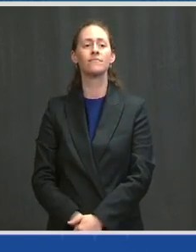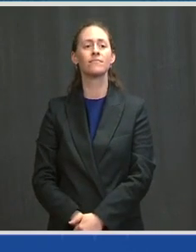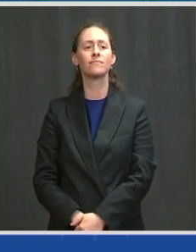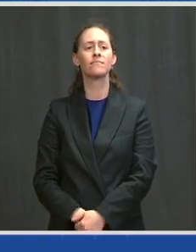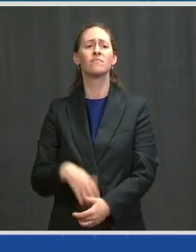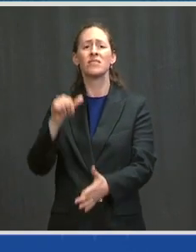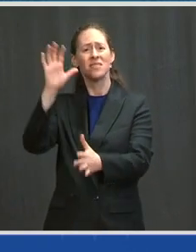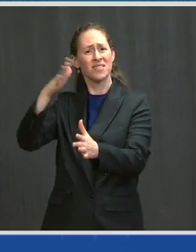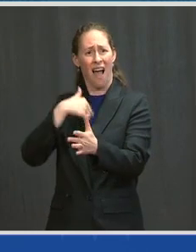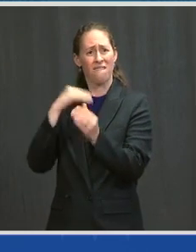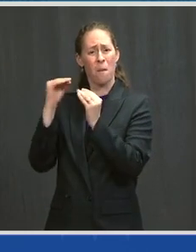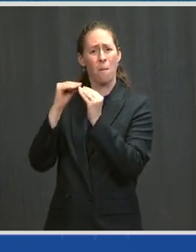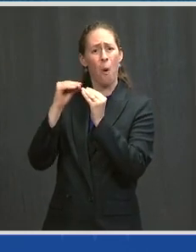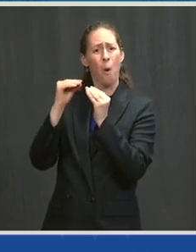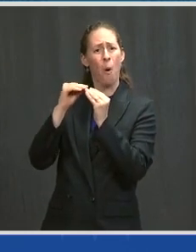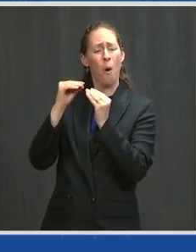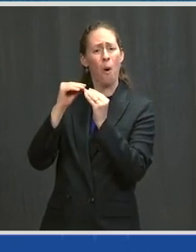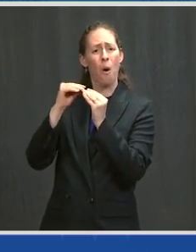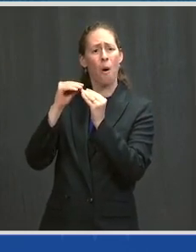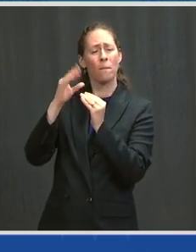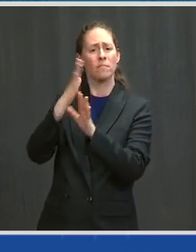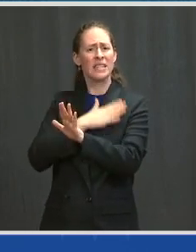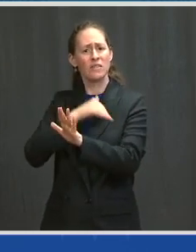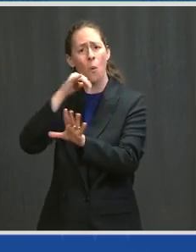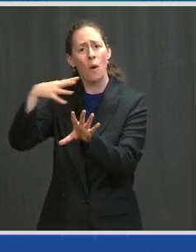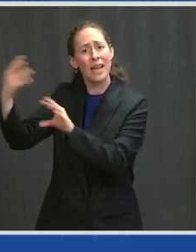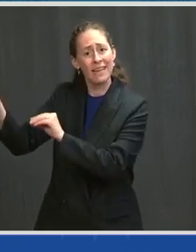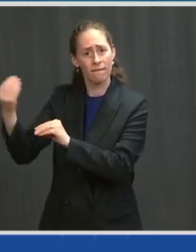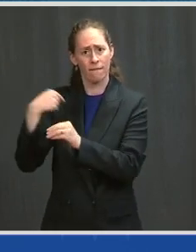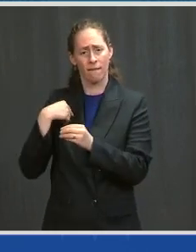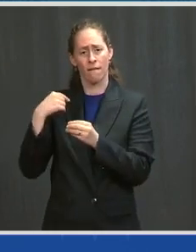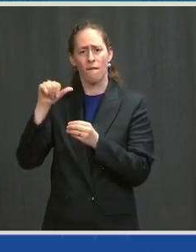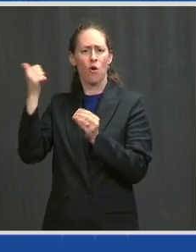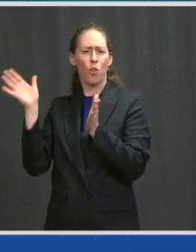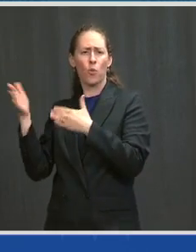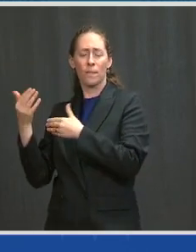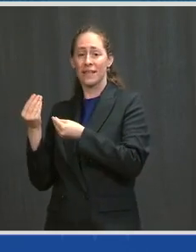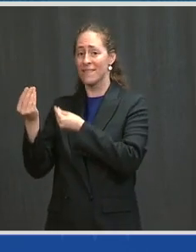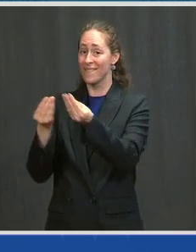pen, okay? All right? All right. Thank you, Mr. President.